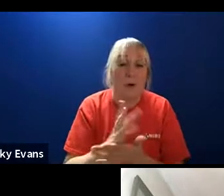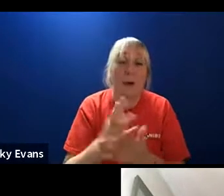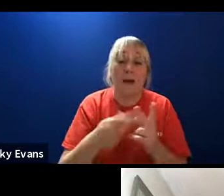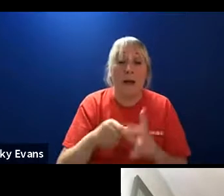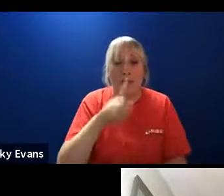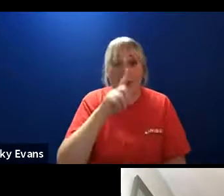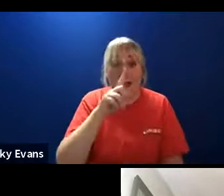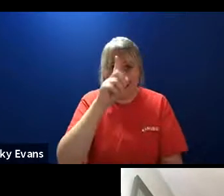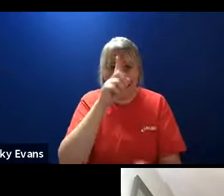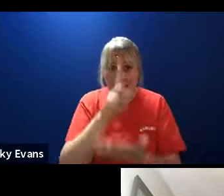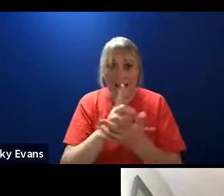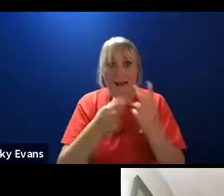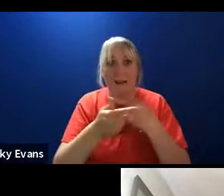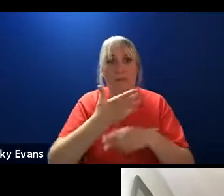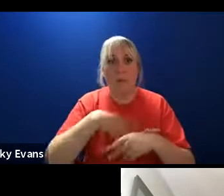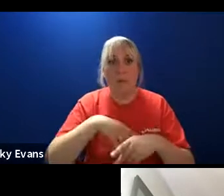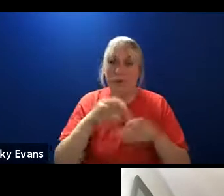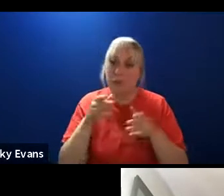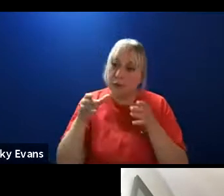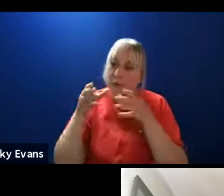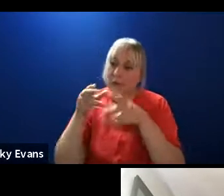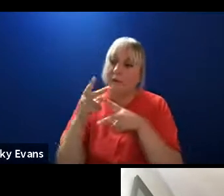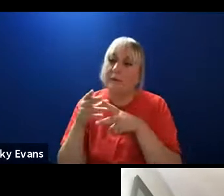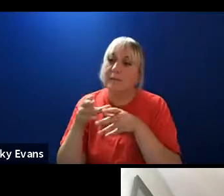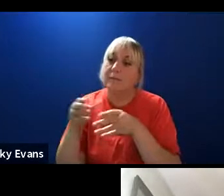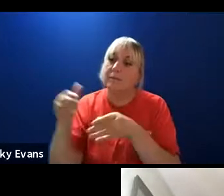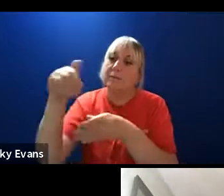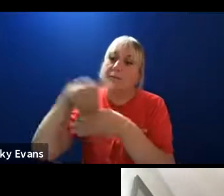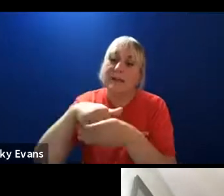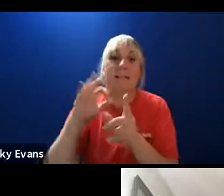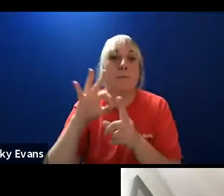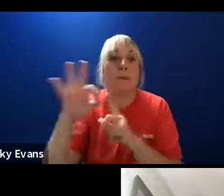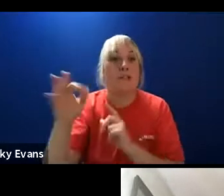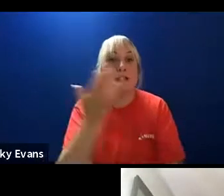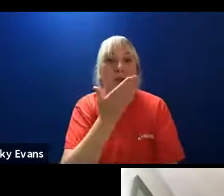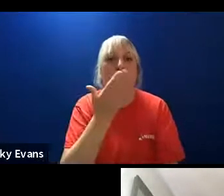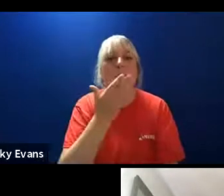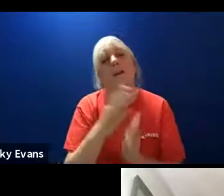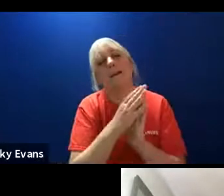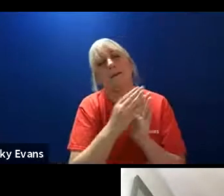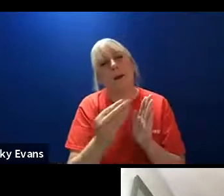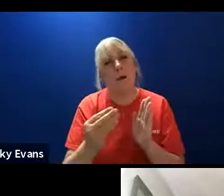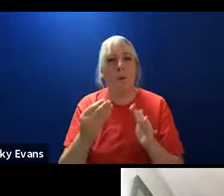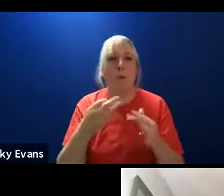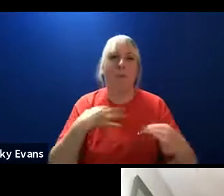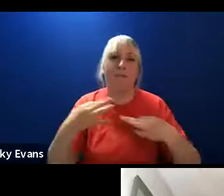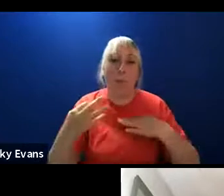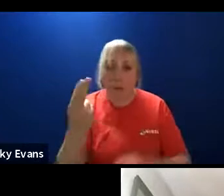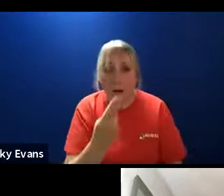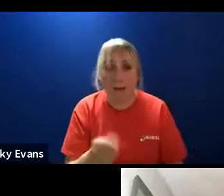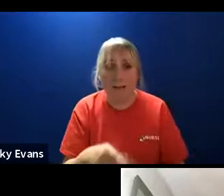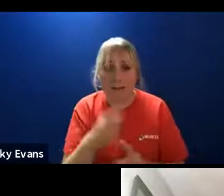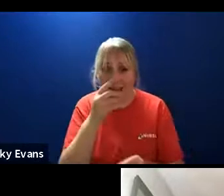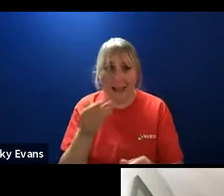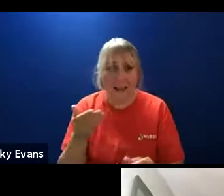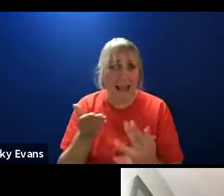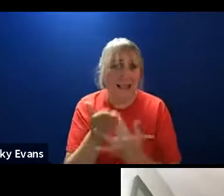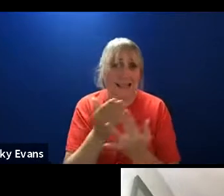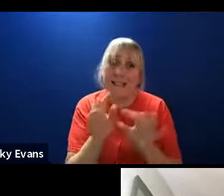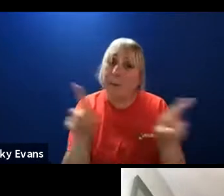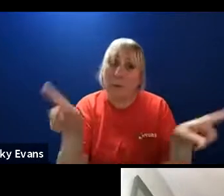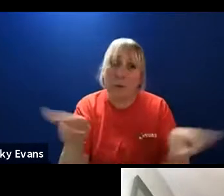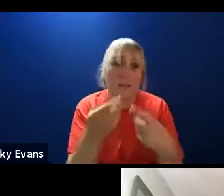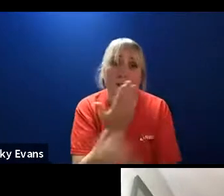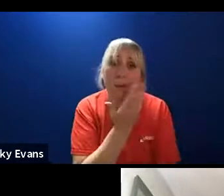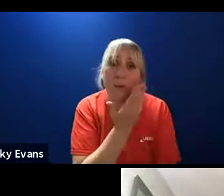to a specialist school. So if they performing arts, they can go to a music school and that kind of thing. And